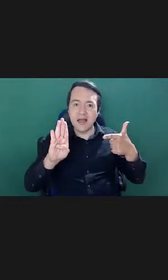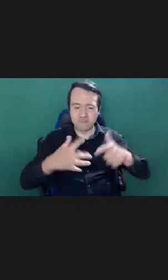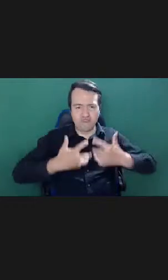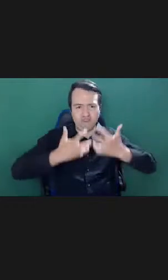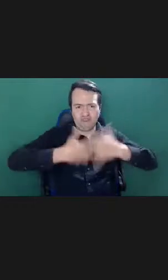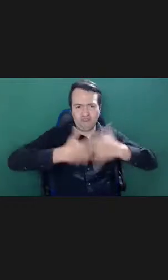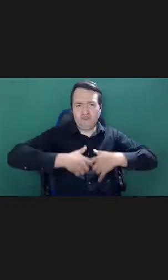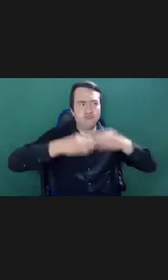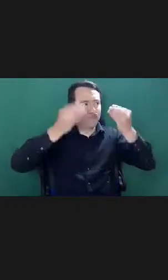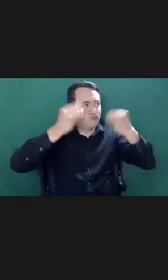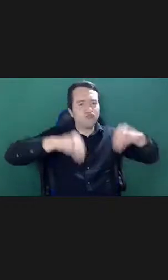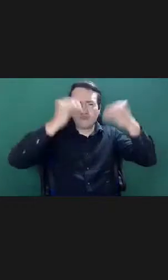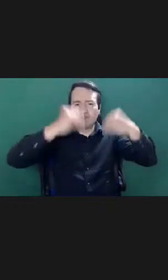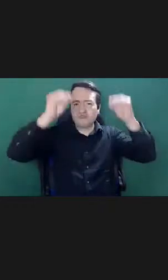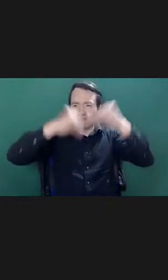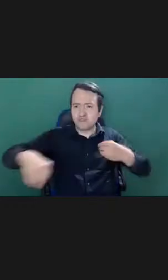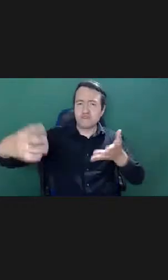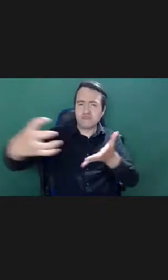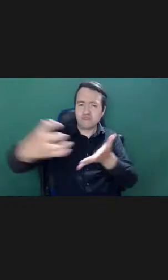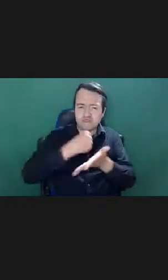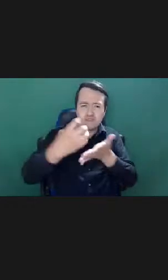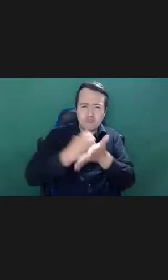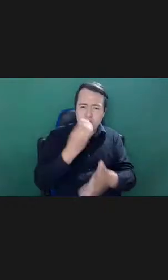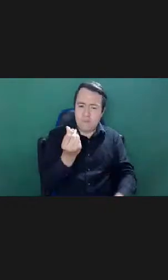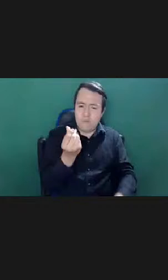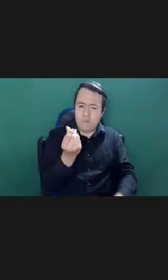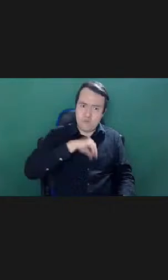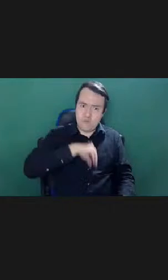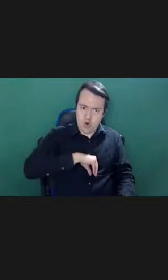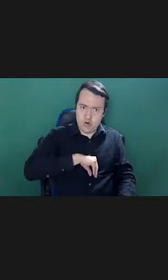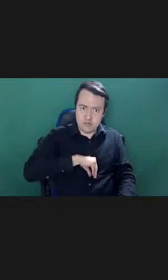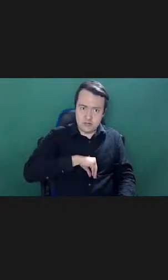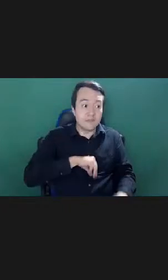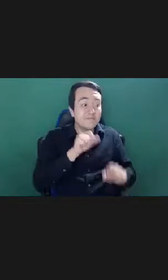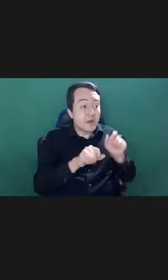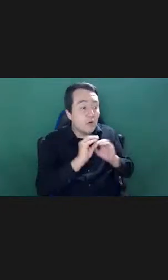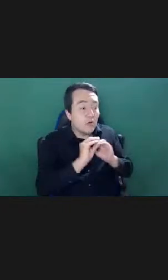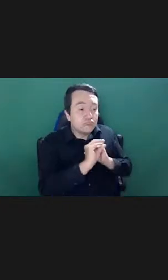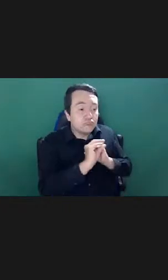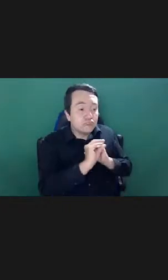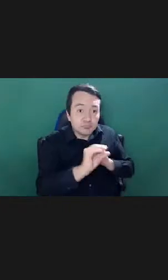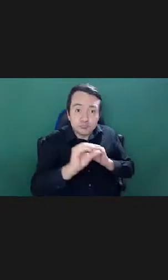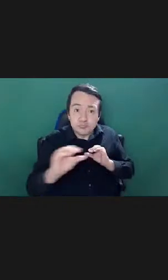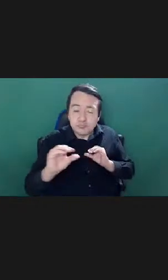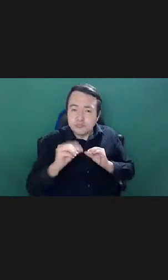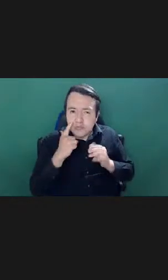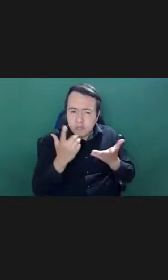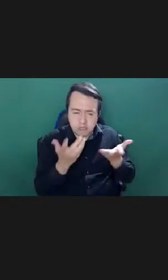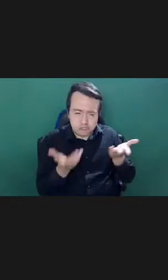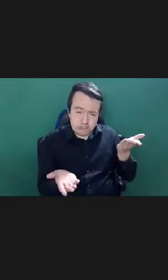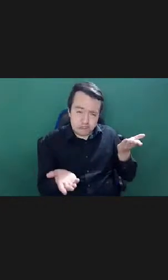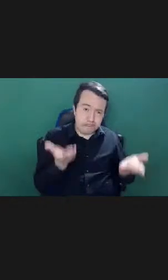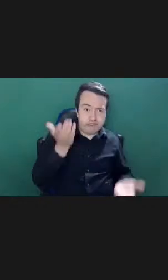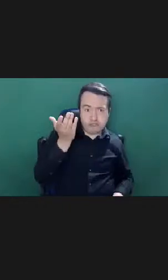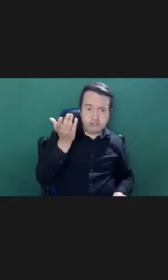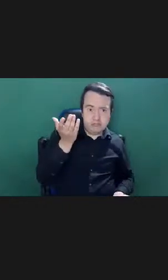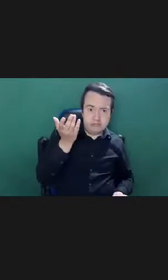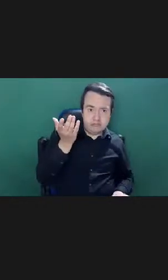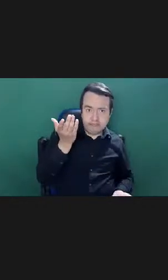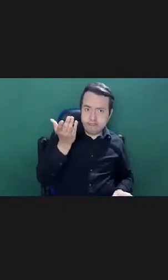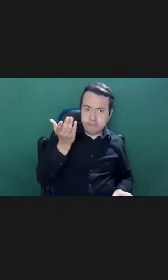level. And here we have the imbalance between the efficiently allocated spending and